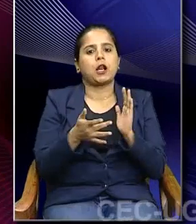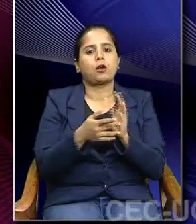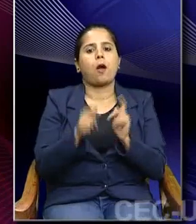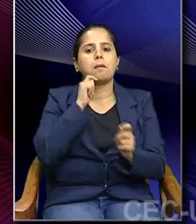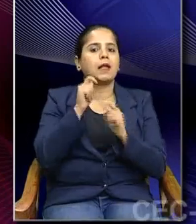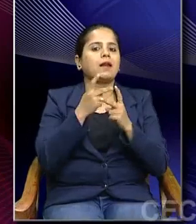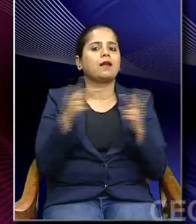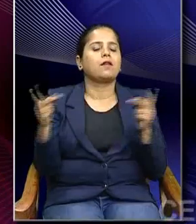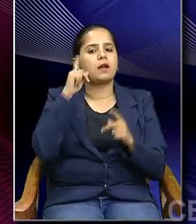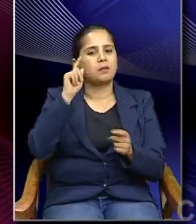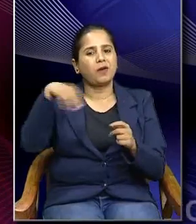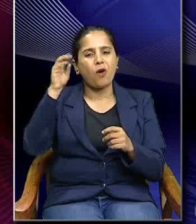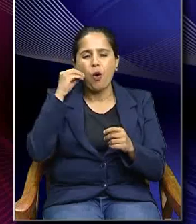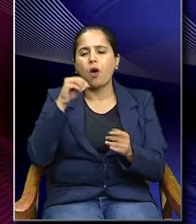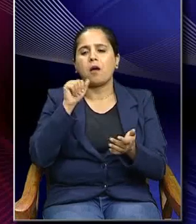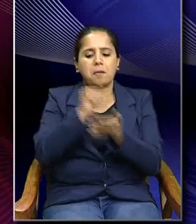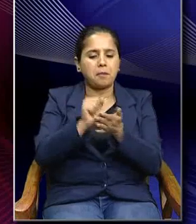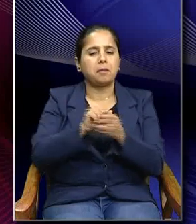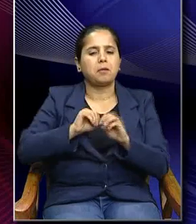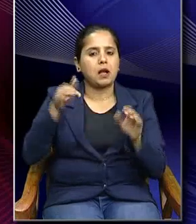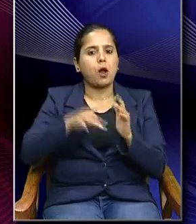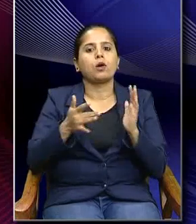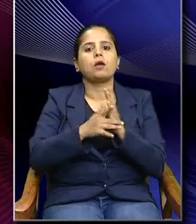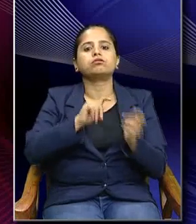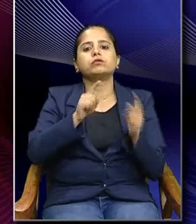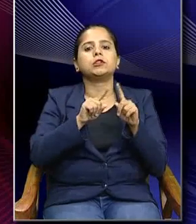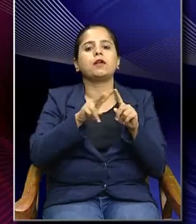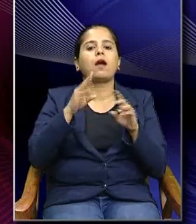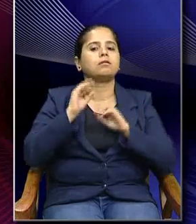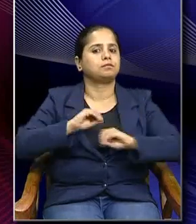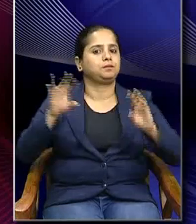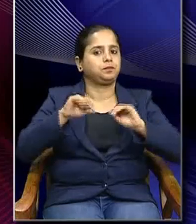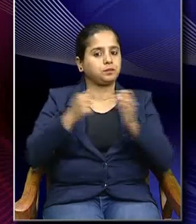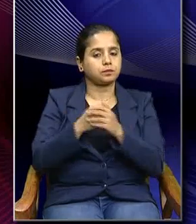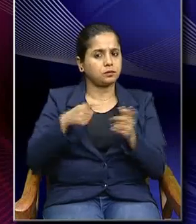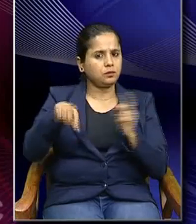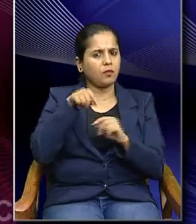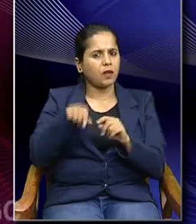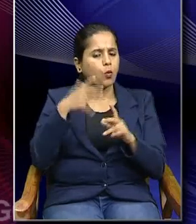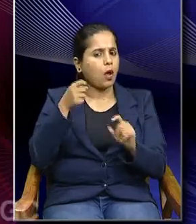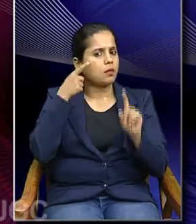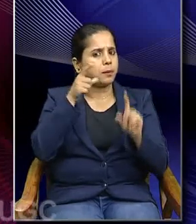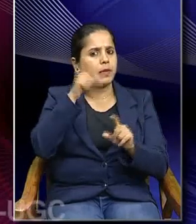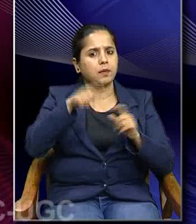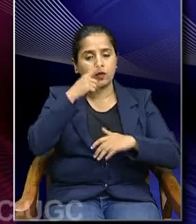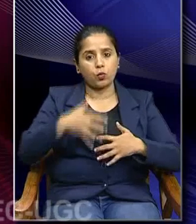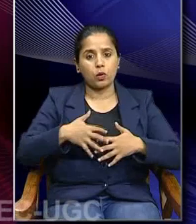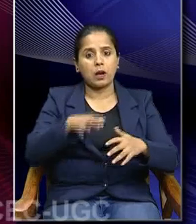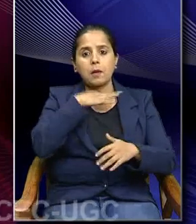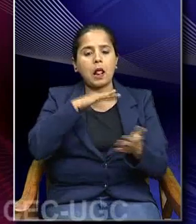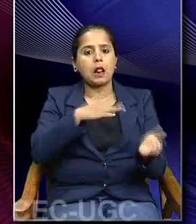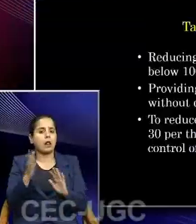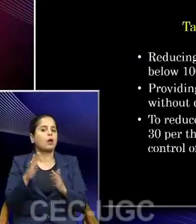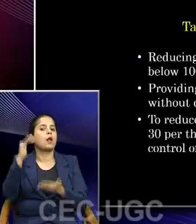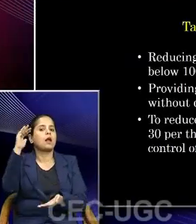media. The National Population Policy targets at reducing maternal mortality rate